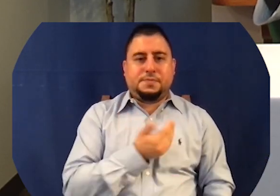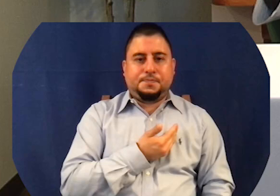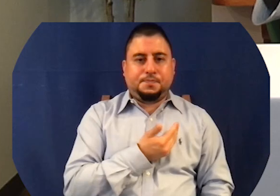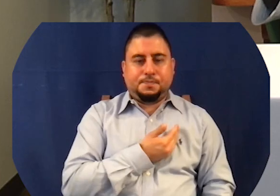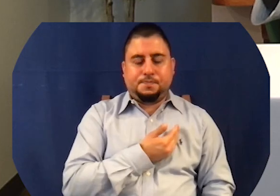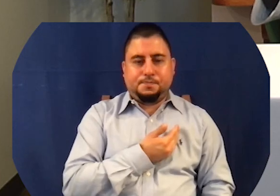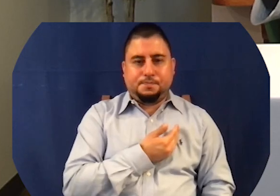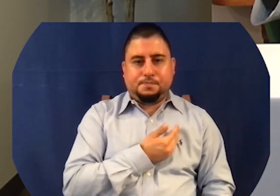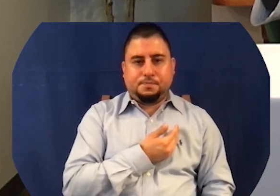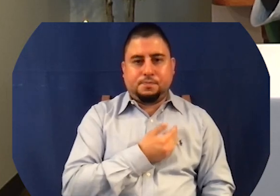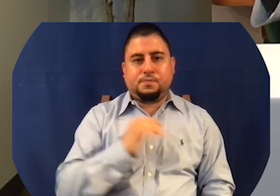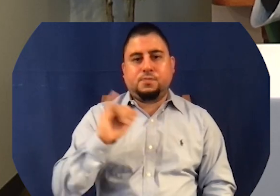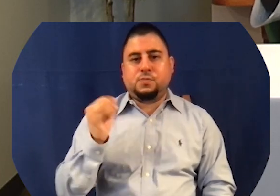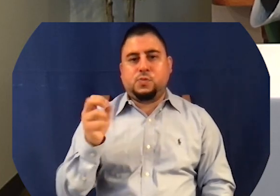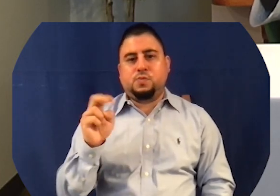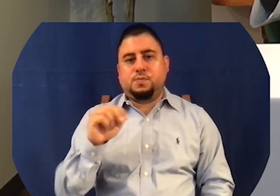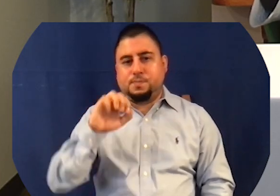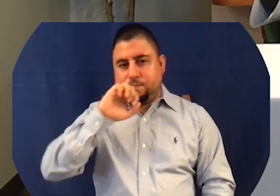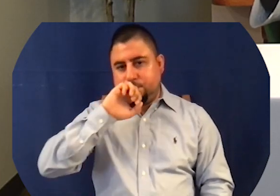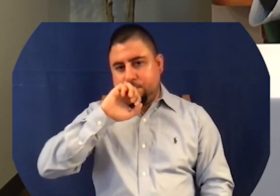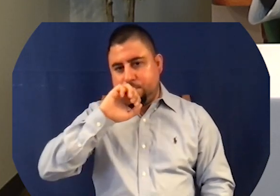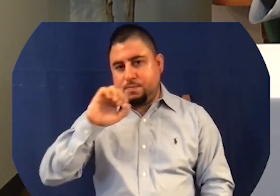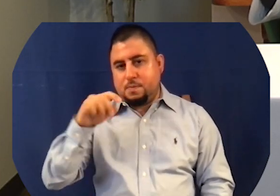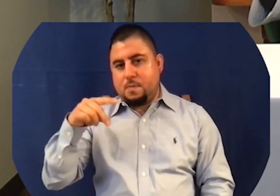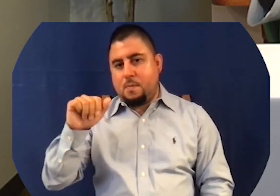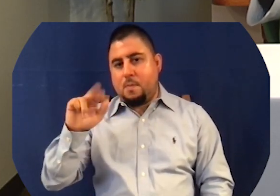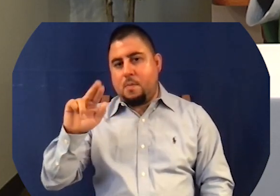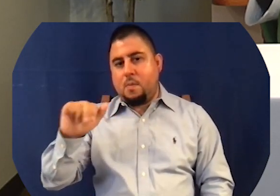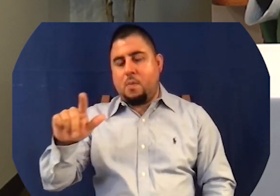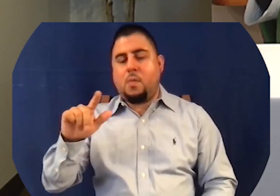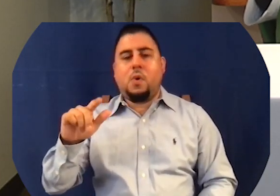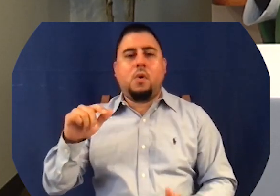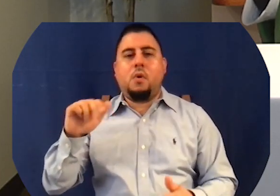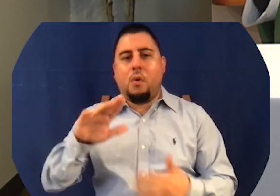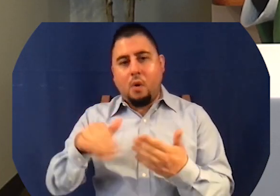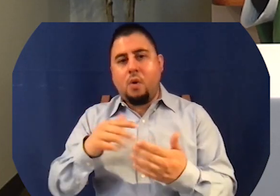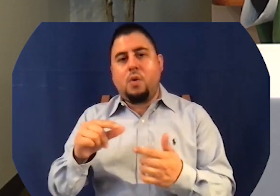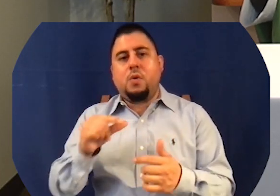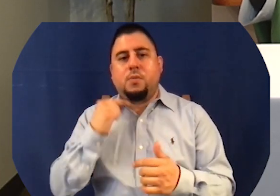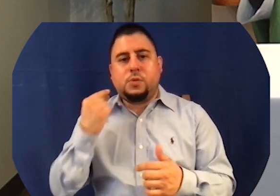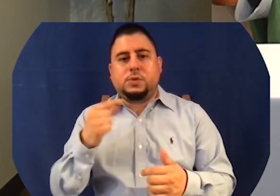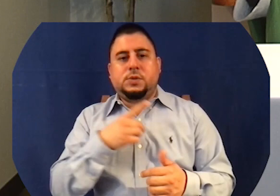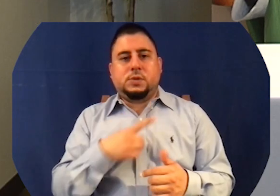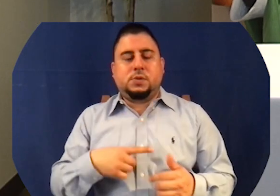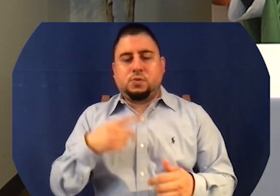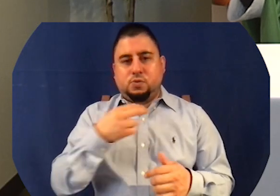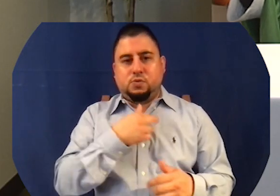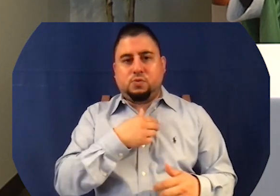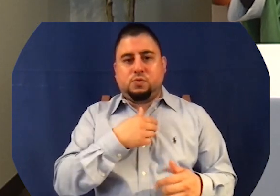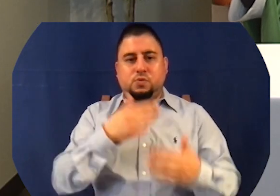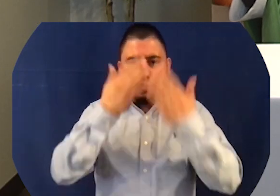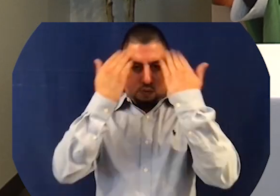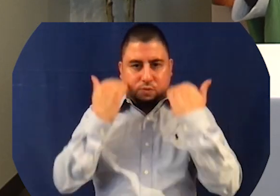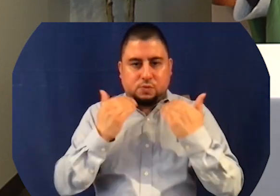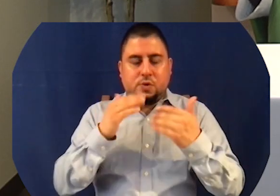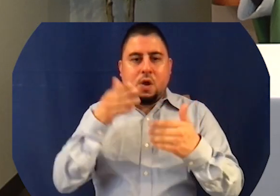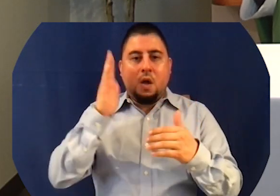Pope, John our Bishop, all the clergy, religious, and God's people everywhere.